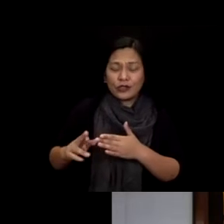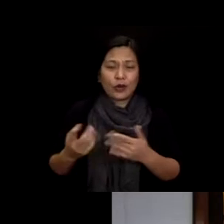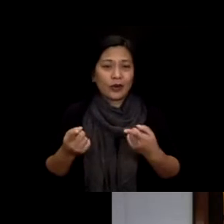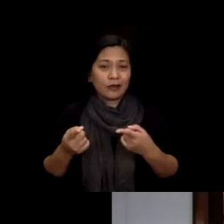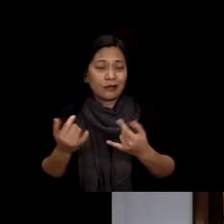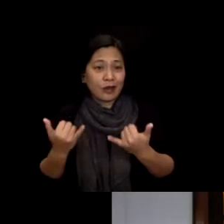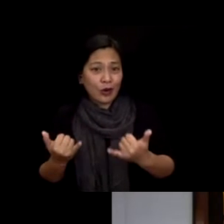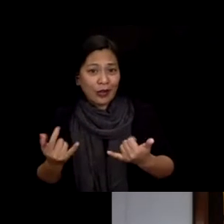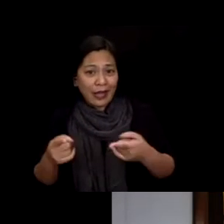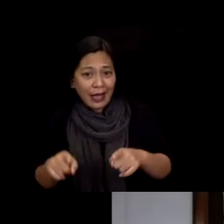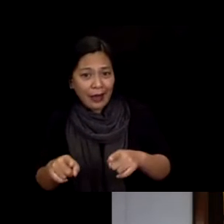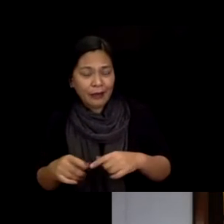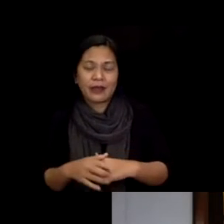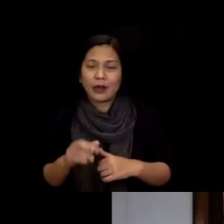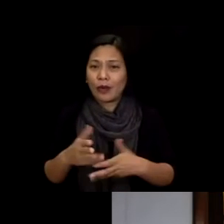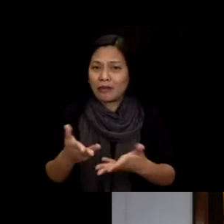start.